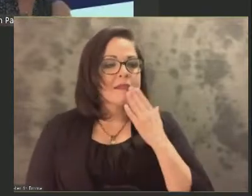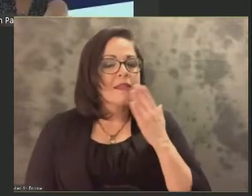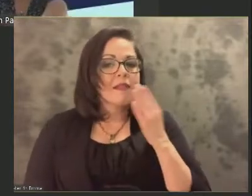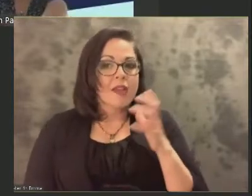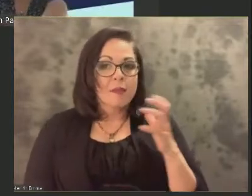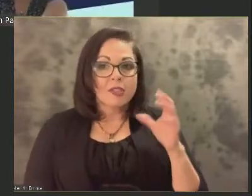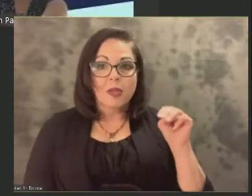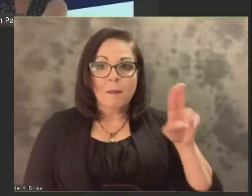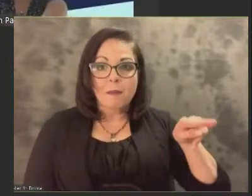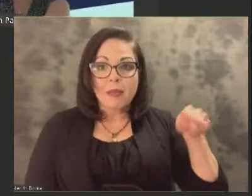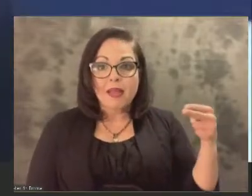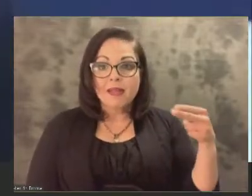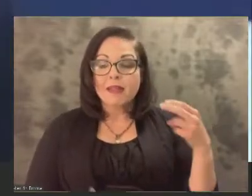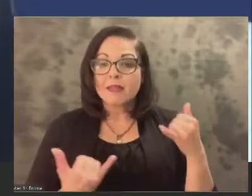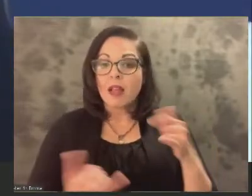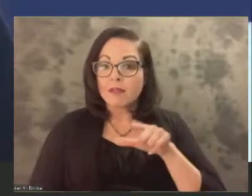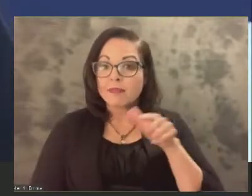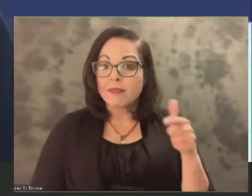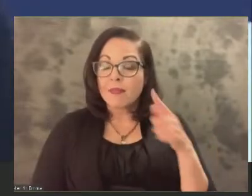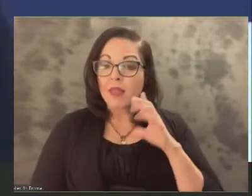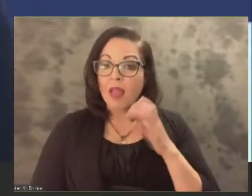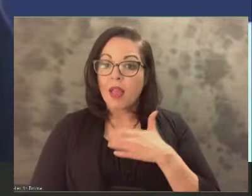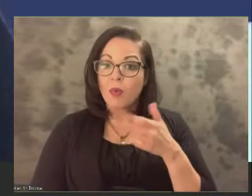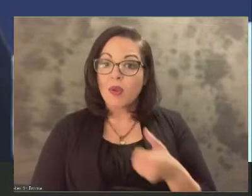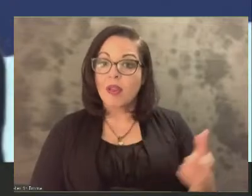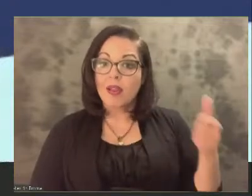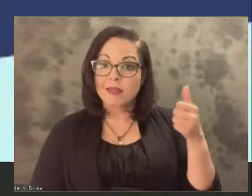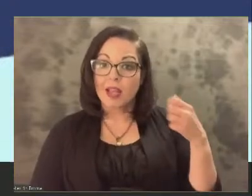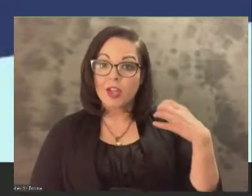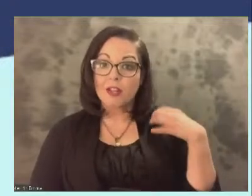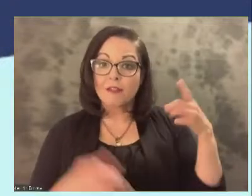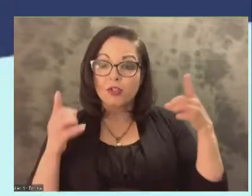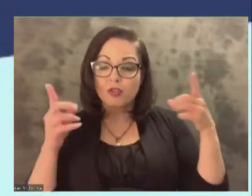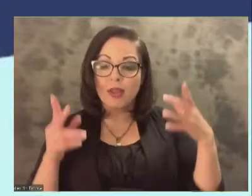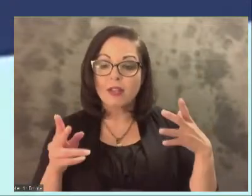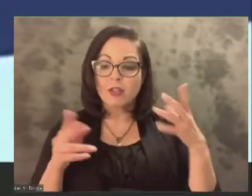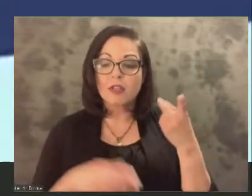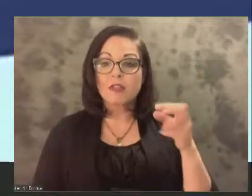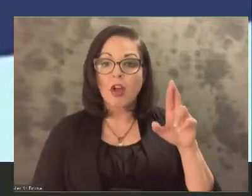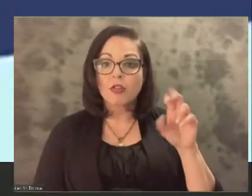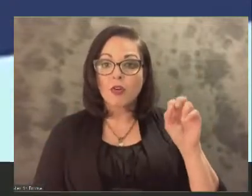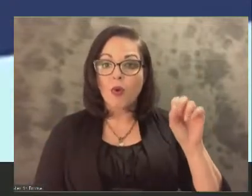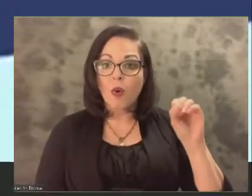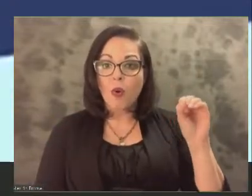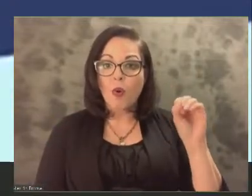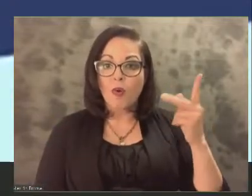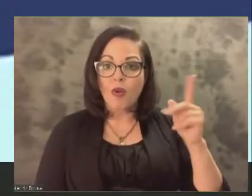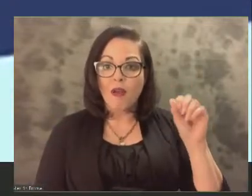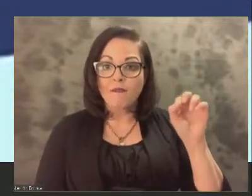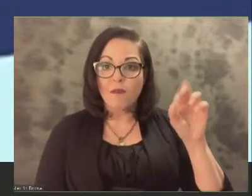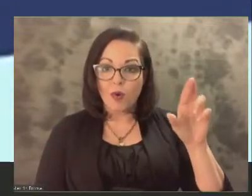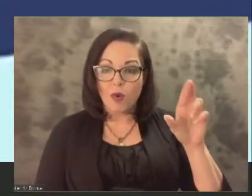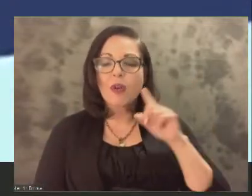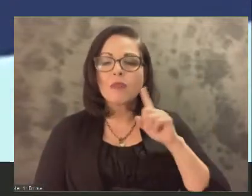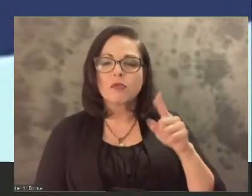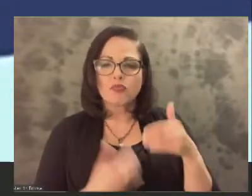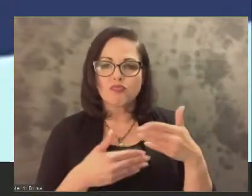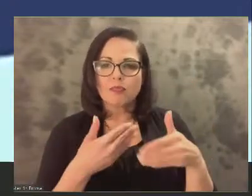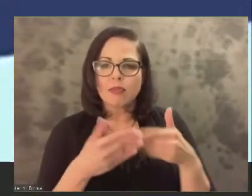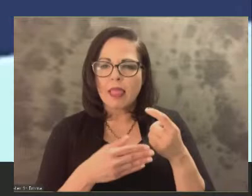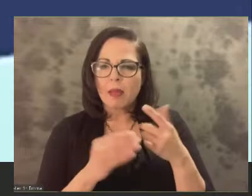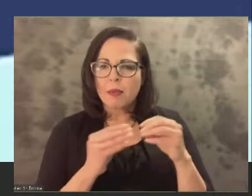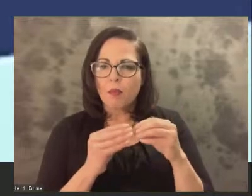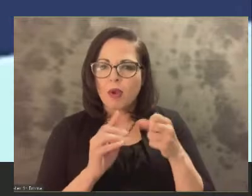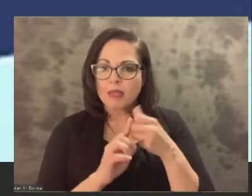Right, I want to turn things over right now to our Executive Director, Dr. Okafor, to walk us through a little bit more detail